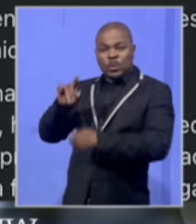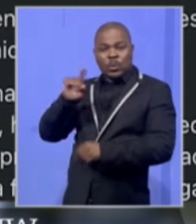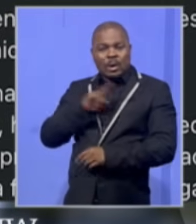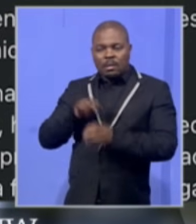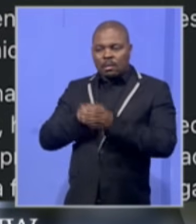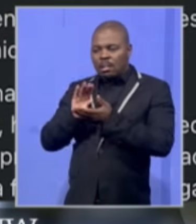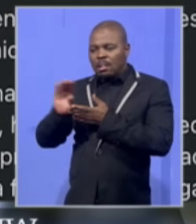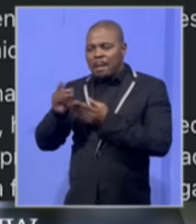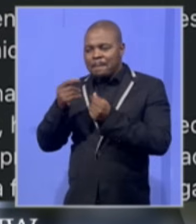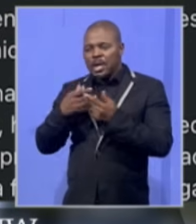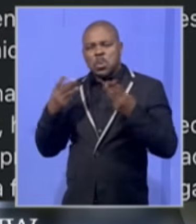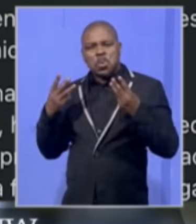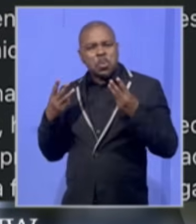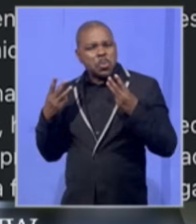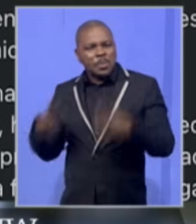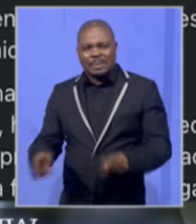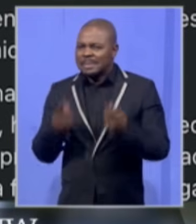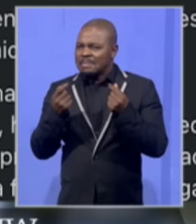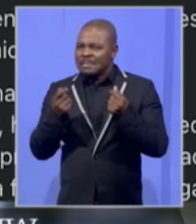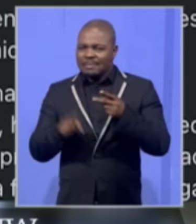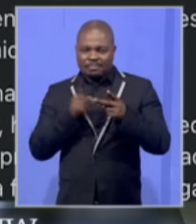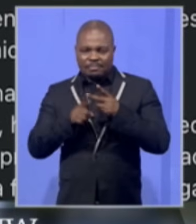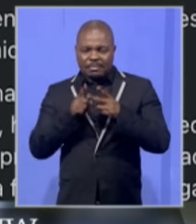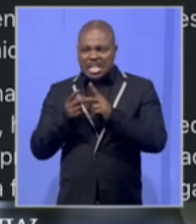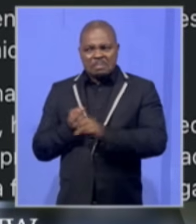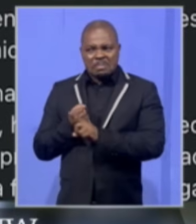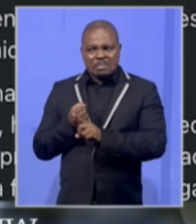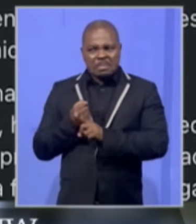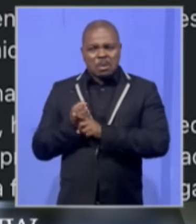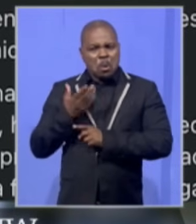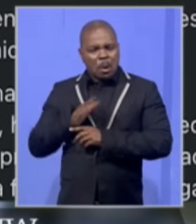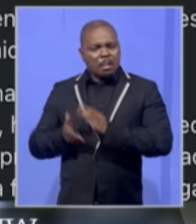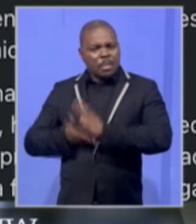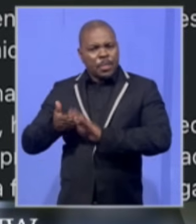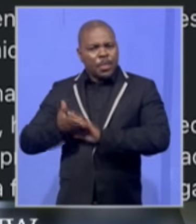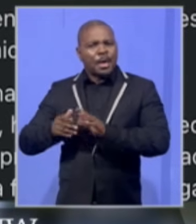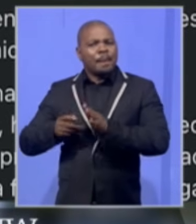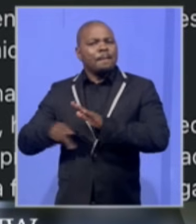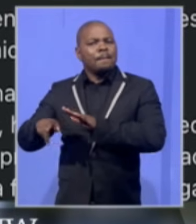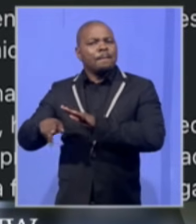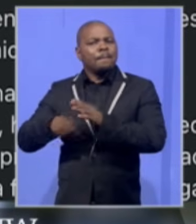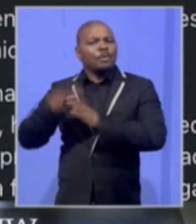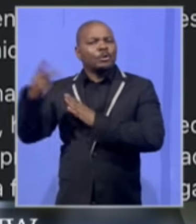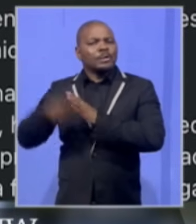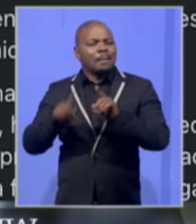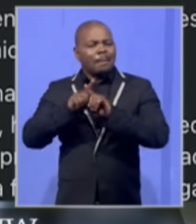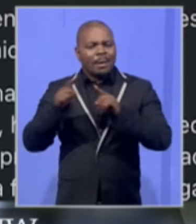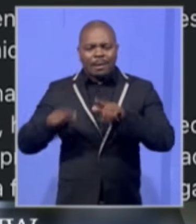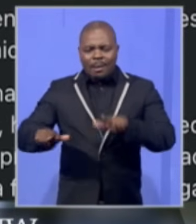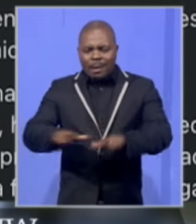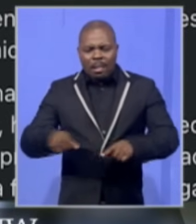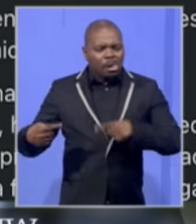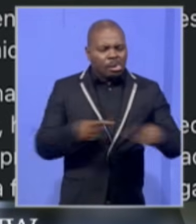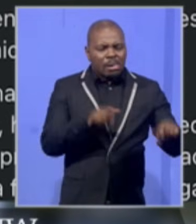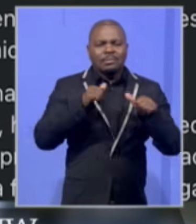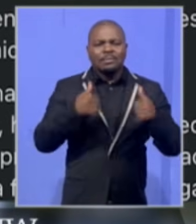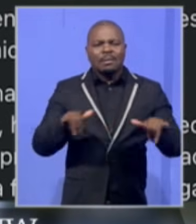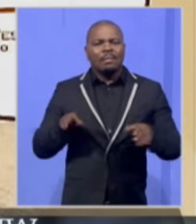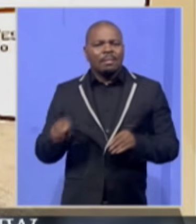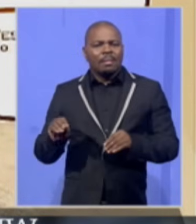madi botlhaswa le go kgaratlhela gore projeke e tswelele pele mo lefatsheng le le lwelwang. Le fa go le